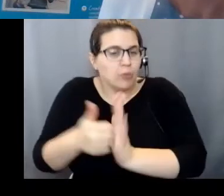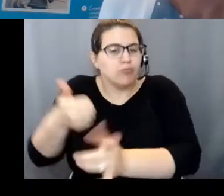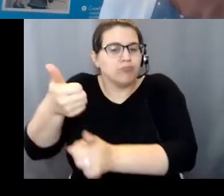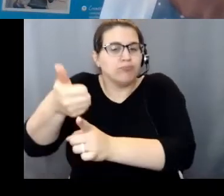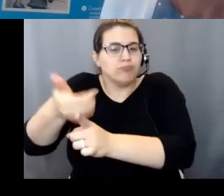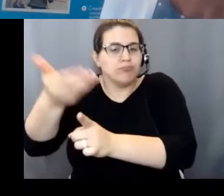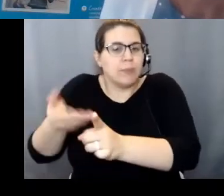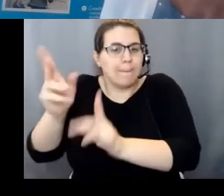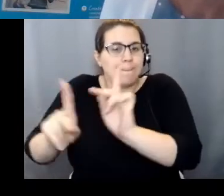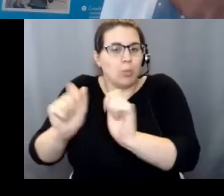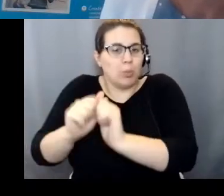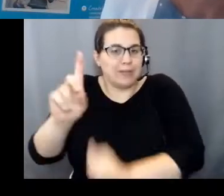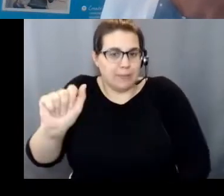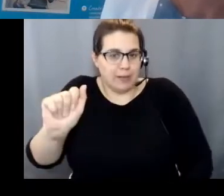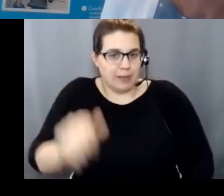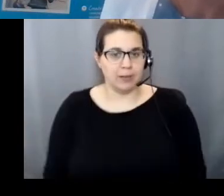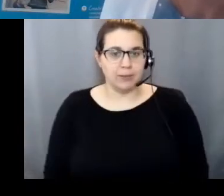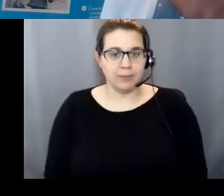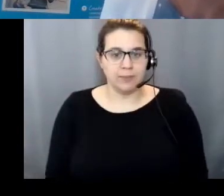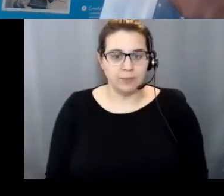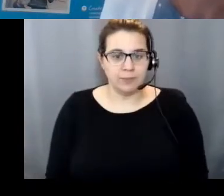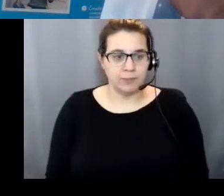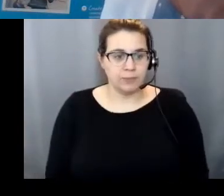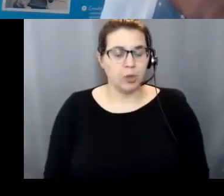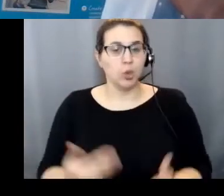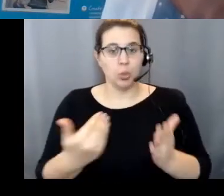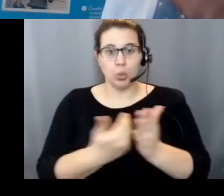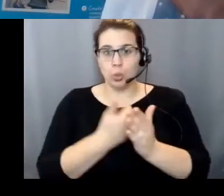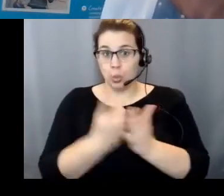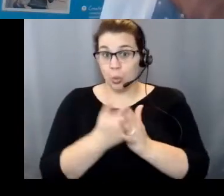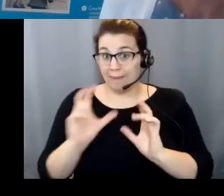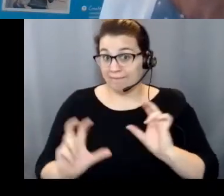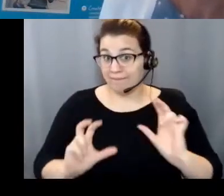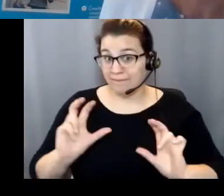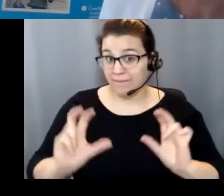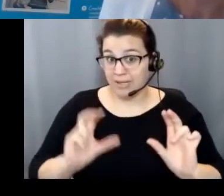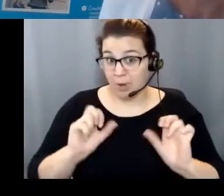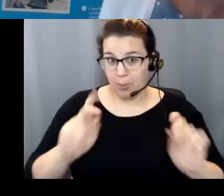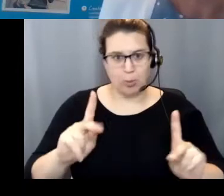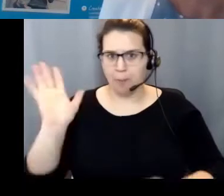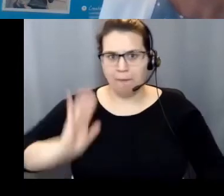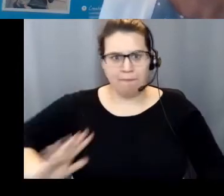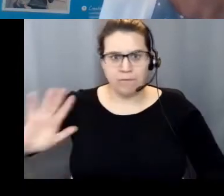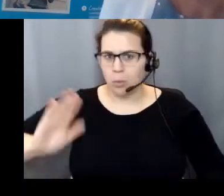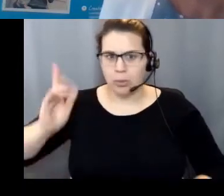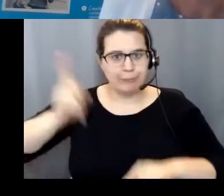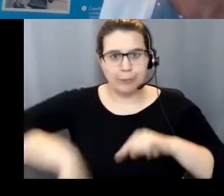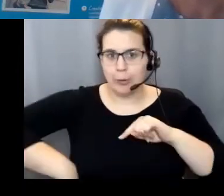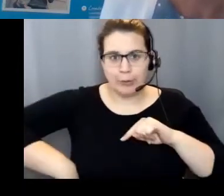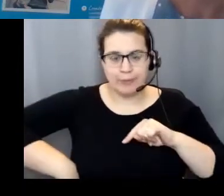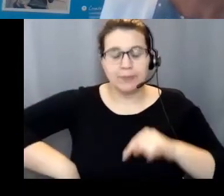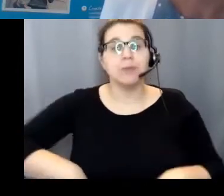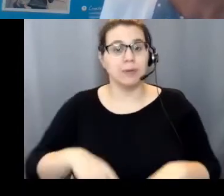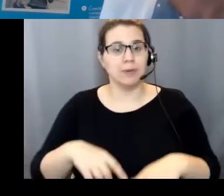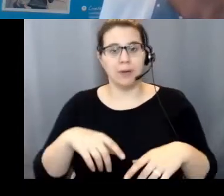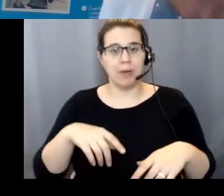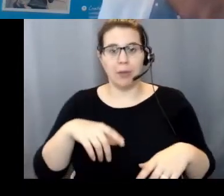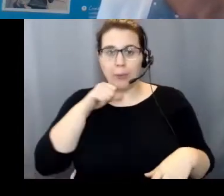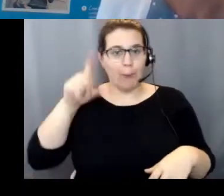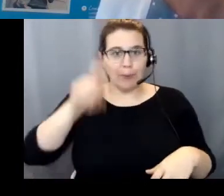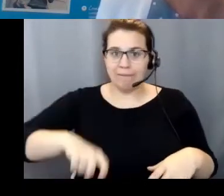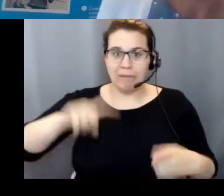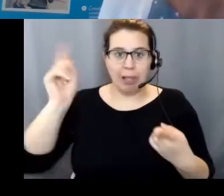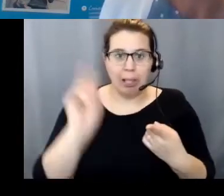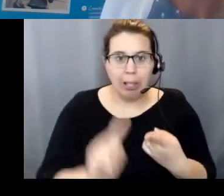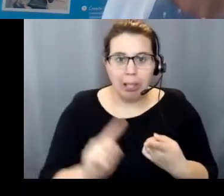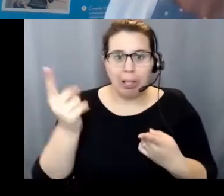provide new investment opportunities that they didn't have before. They avoid having to spend down their monies in order to stay